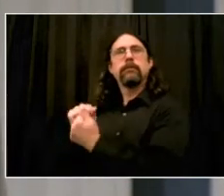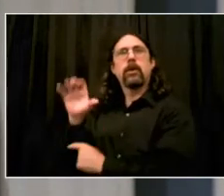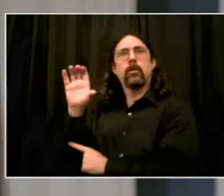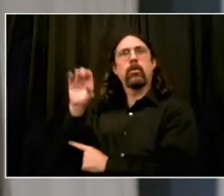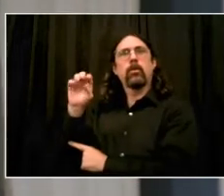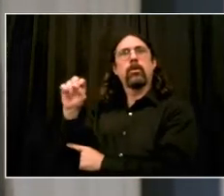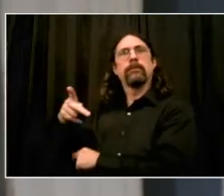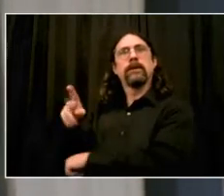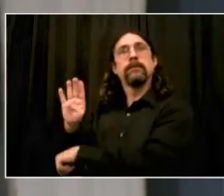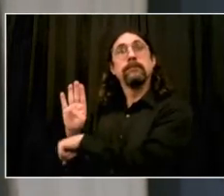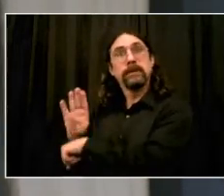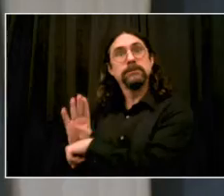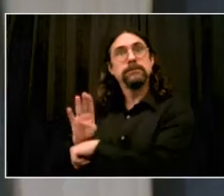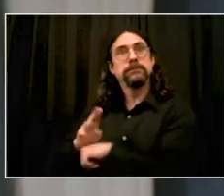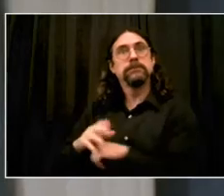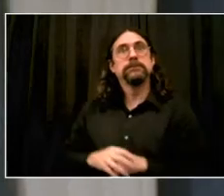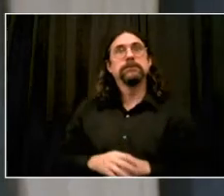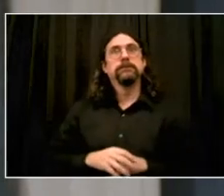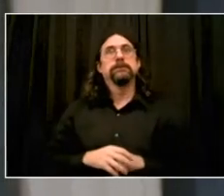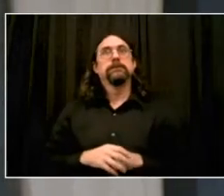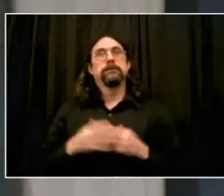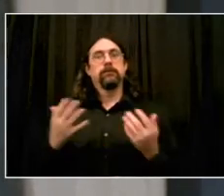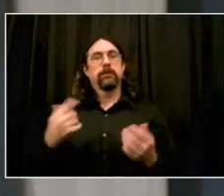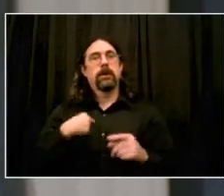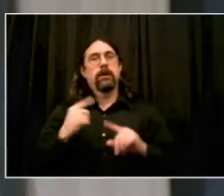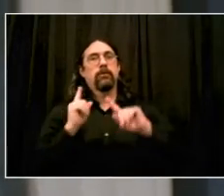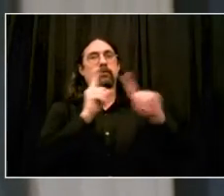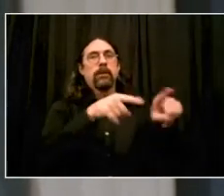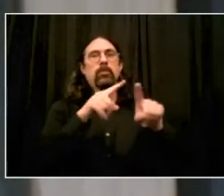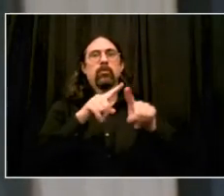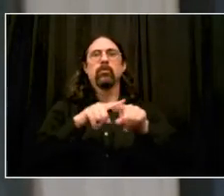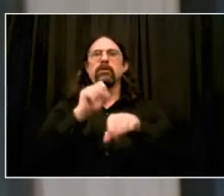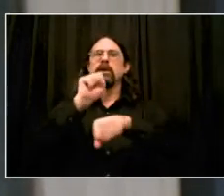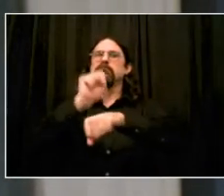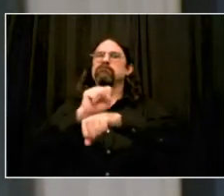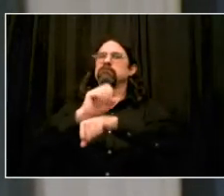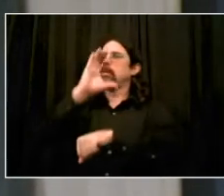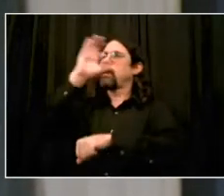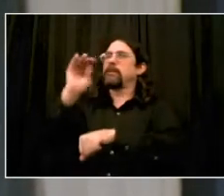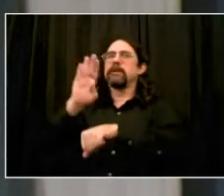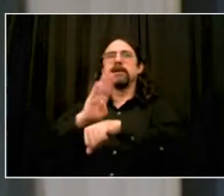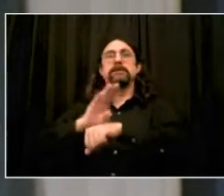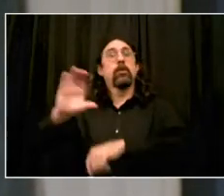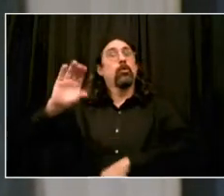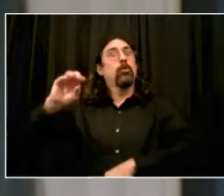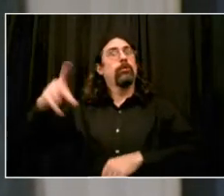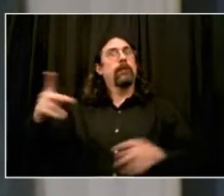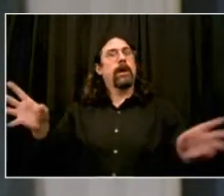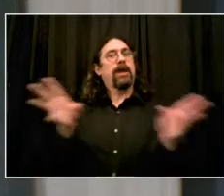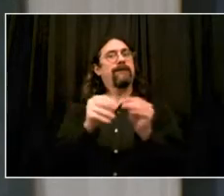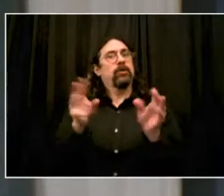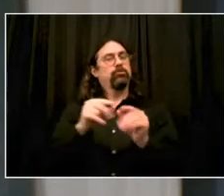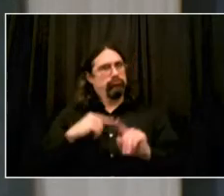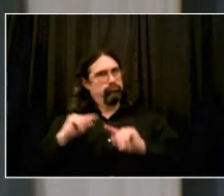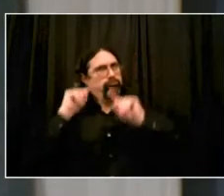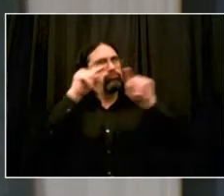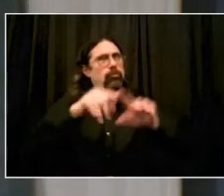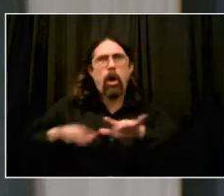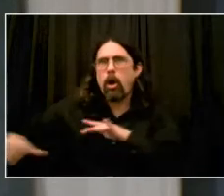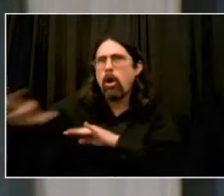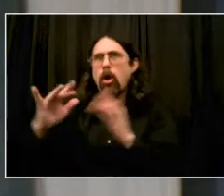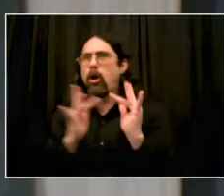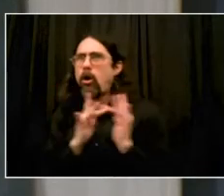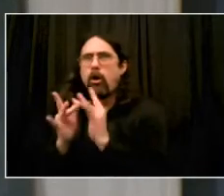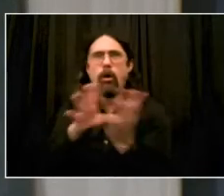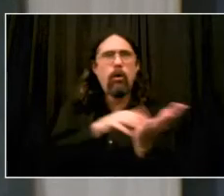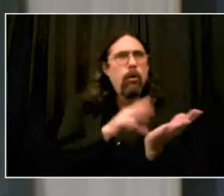speak with such passion and speak with such pride about the funding of the worker cooperatives that you, Mr. Mayor, you were able to establish. And I've been